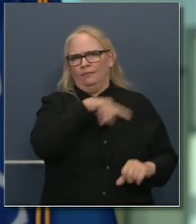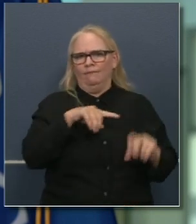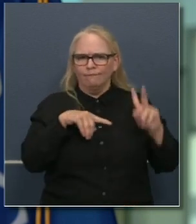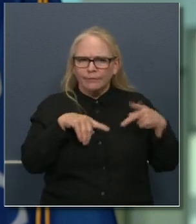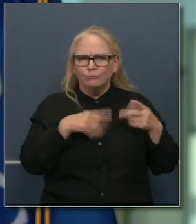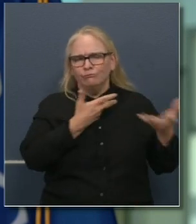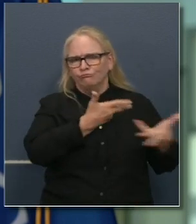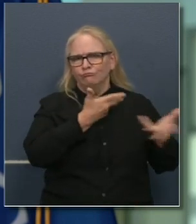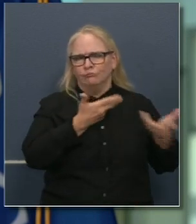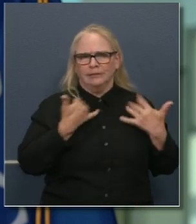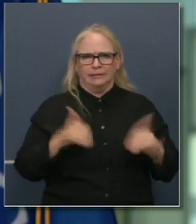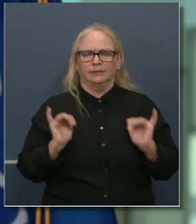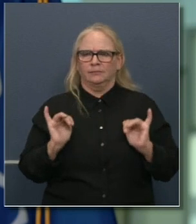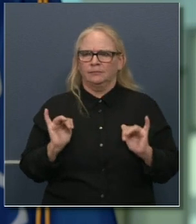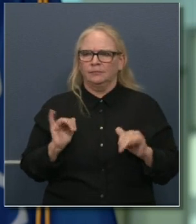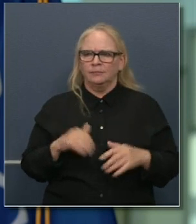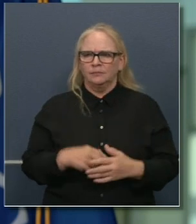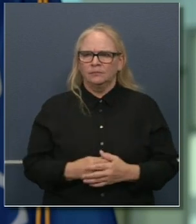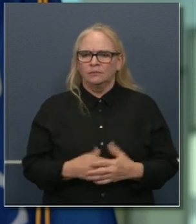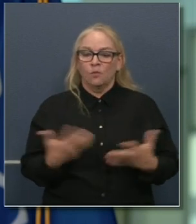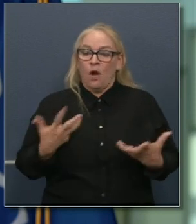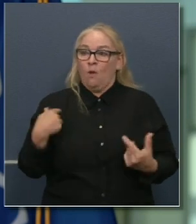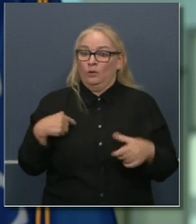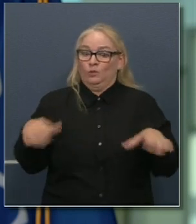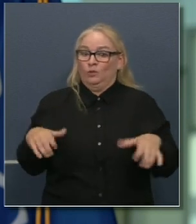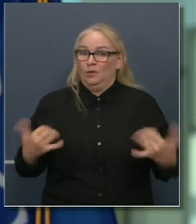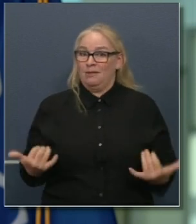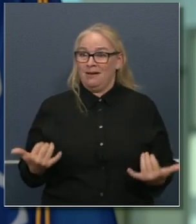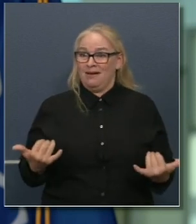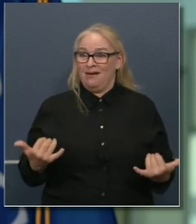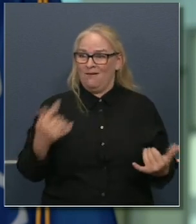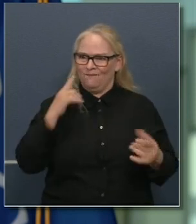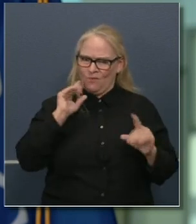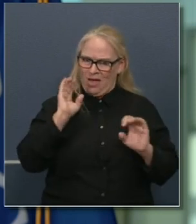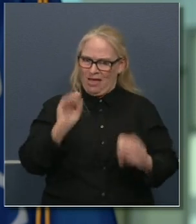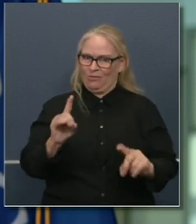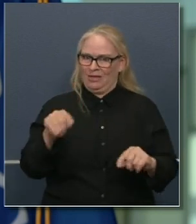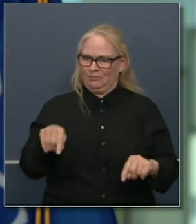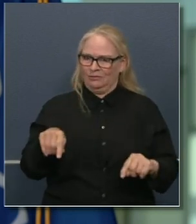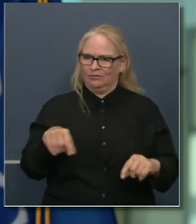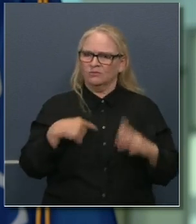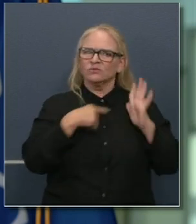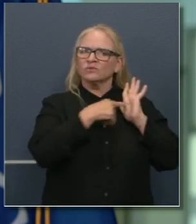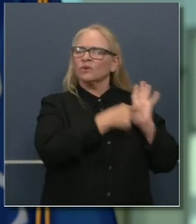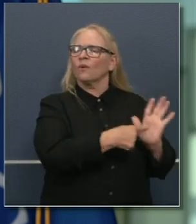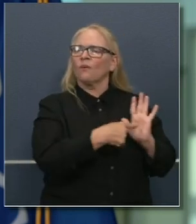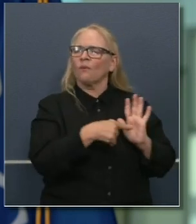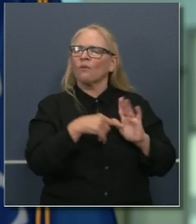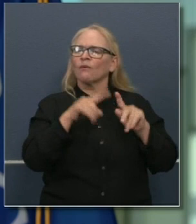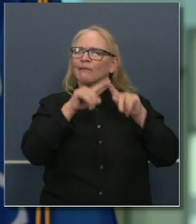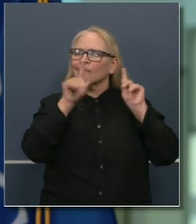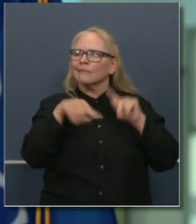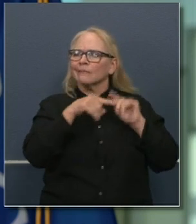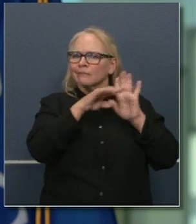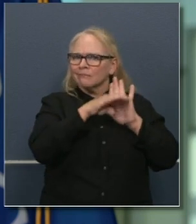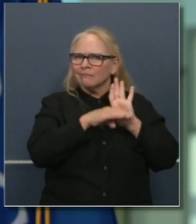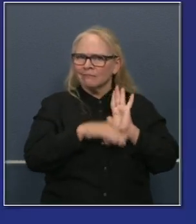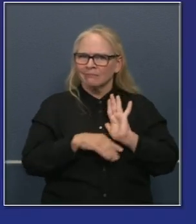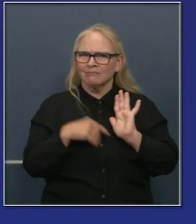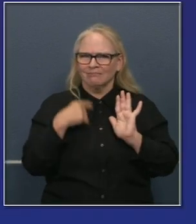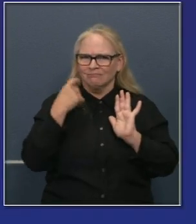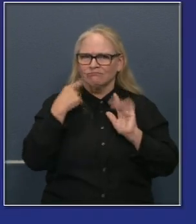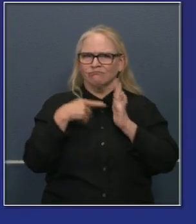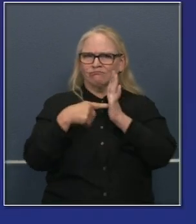including where we are as it relates to education. Look, I want to just put up a slide because I think it deserves to